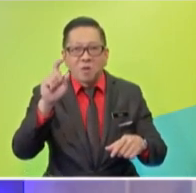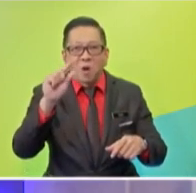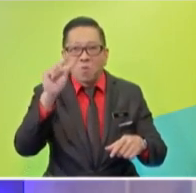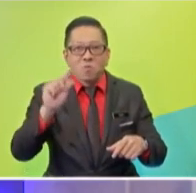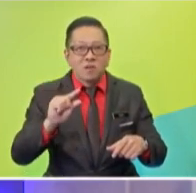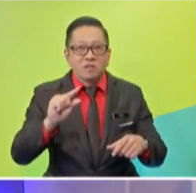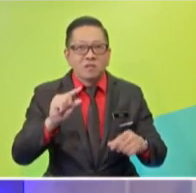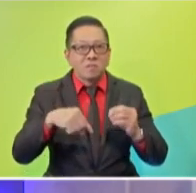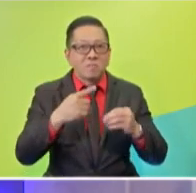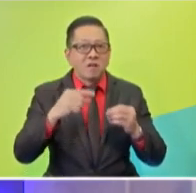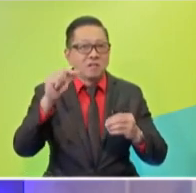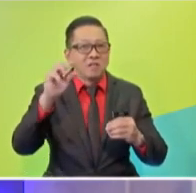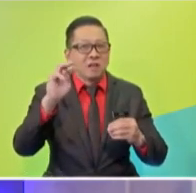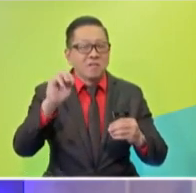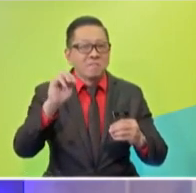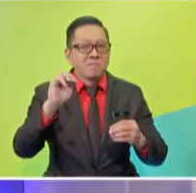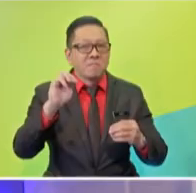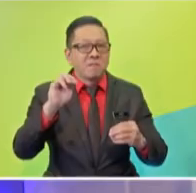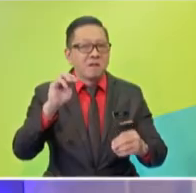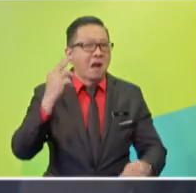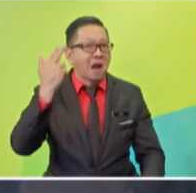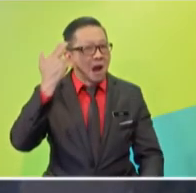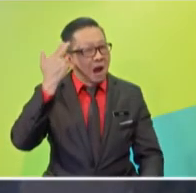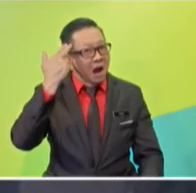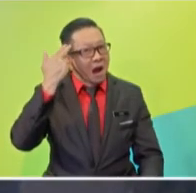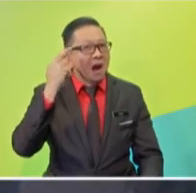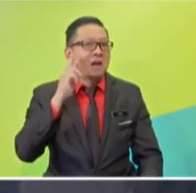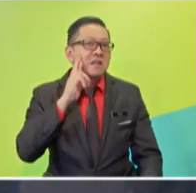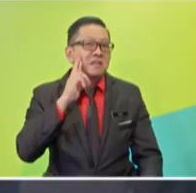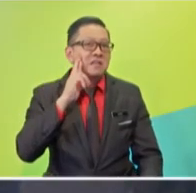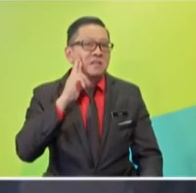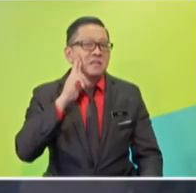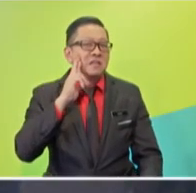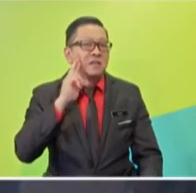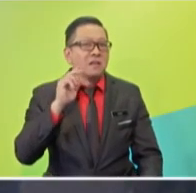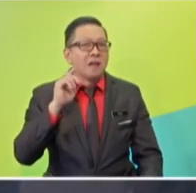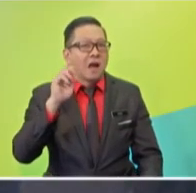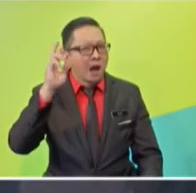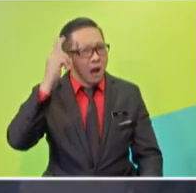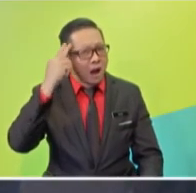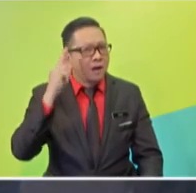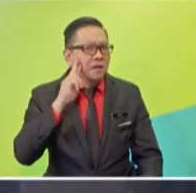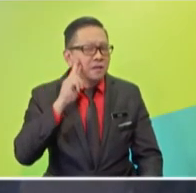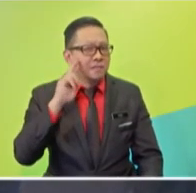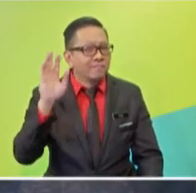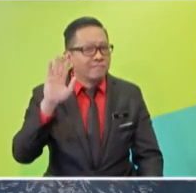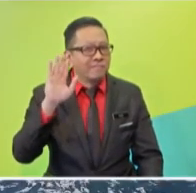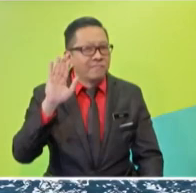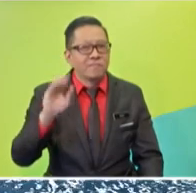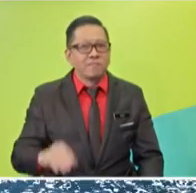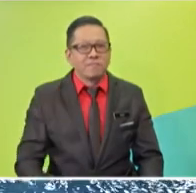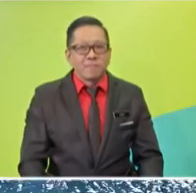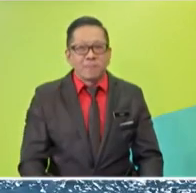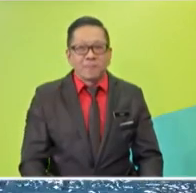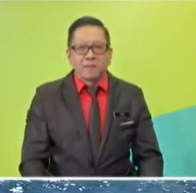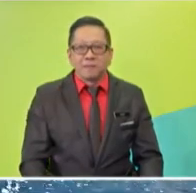far. Okay, let's ask Haris, them. Haris. Can I ask you, Haris, then on your microphone? Haris? Yes. Okay,